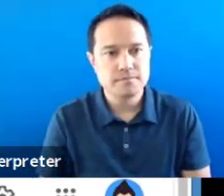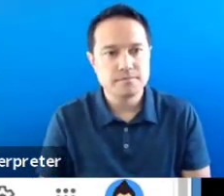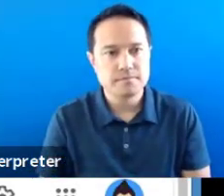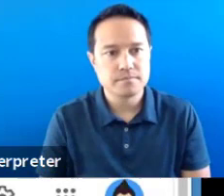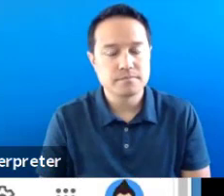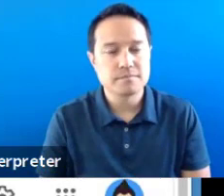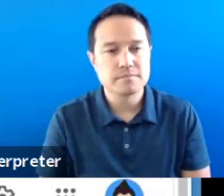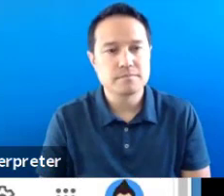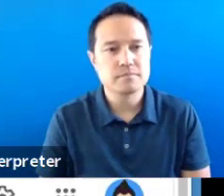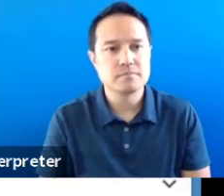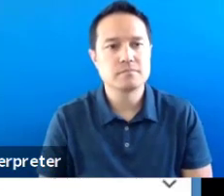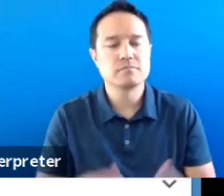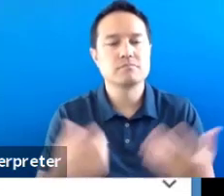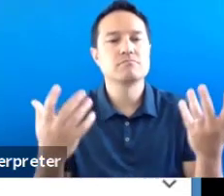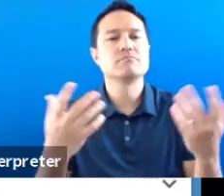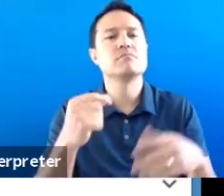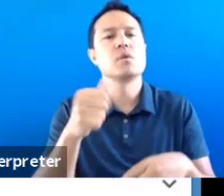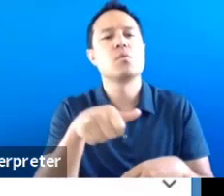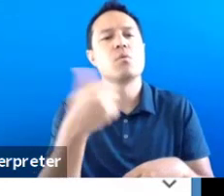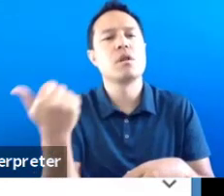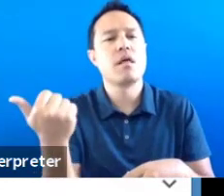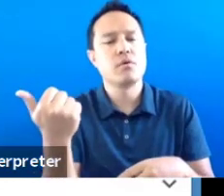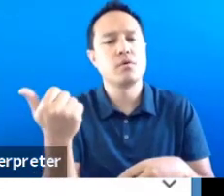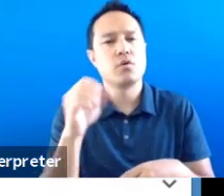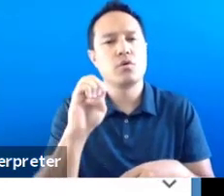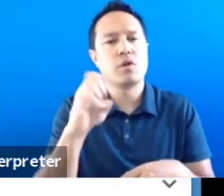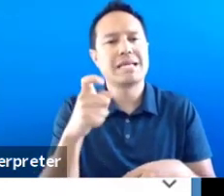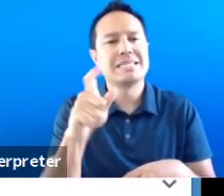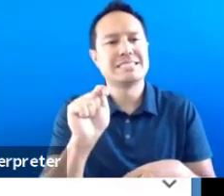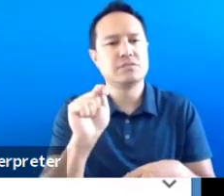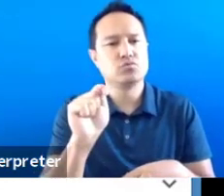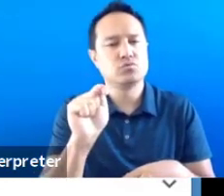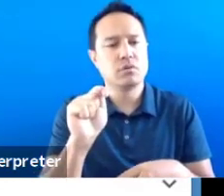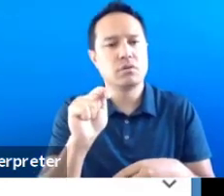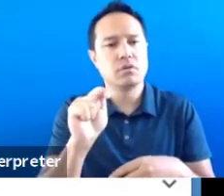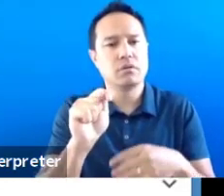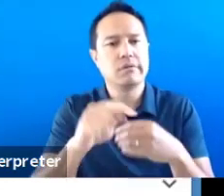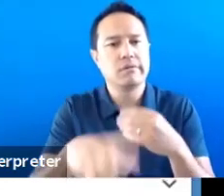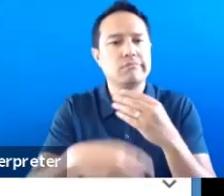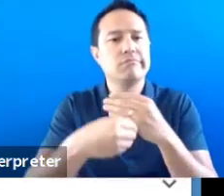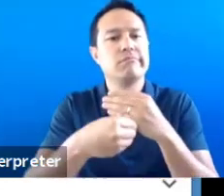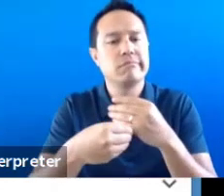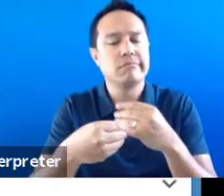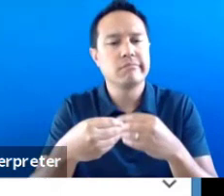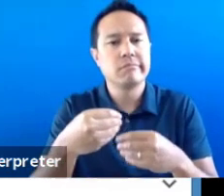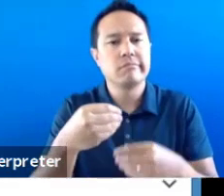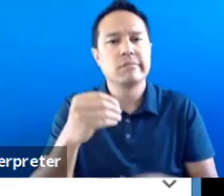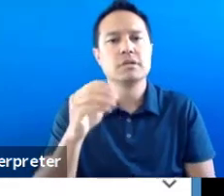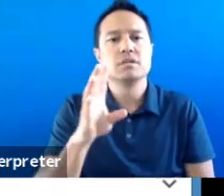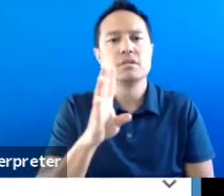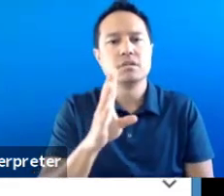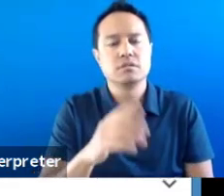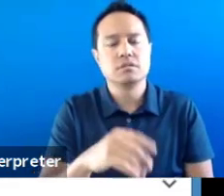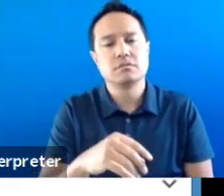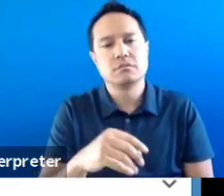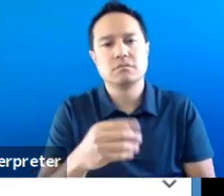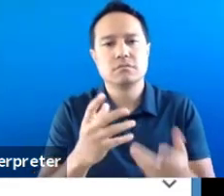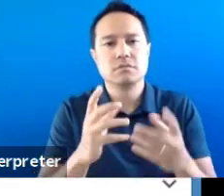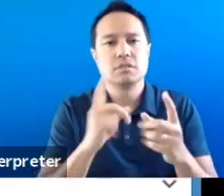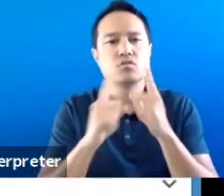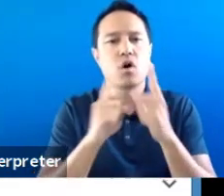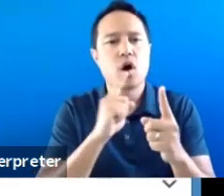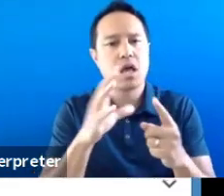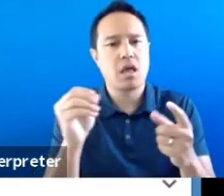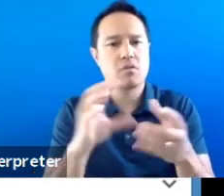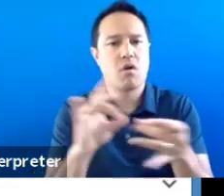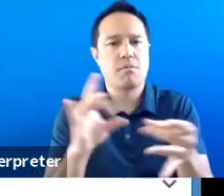So one other extension I definitely want to point out that I think will come in handy is Talk and Comment. This is a voice recording extension that